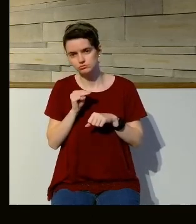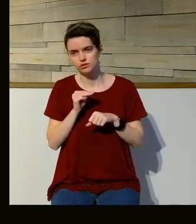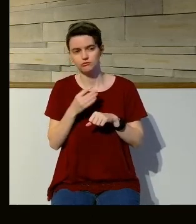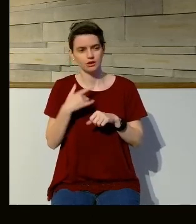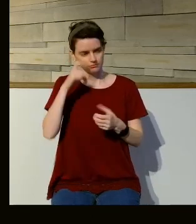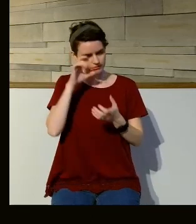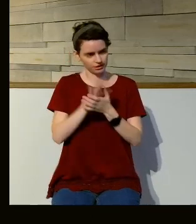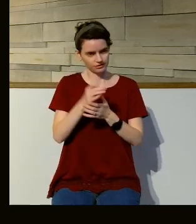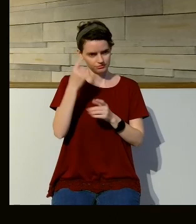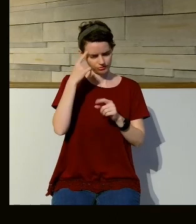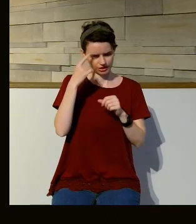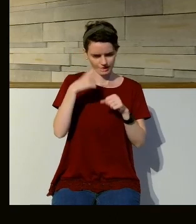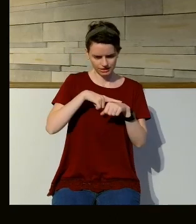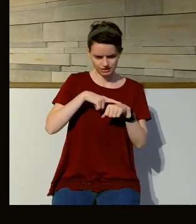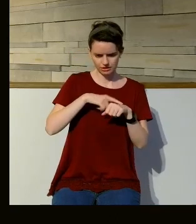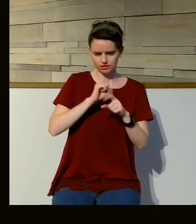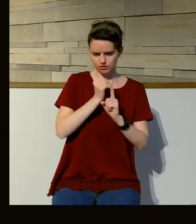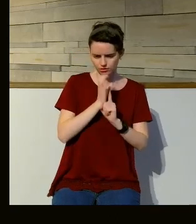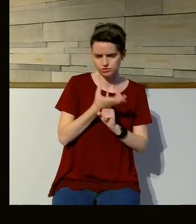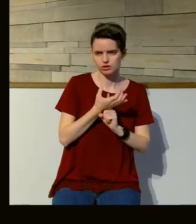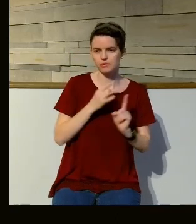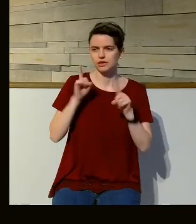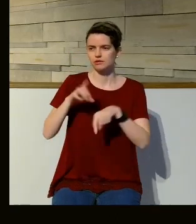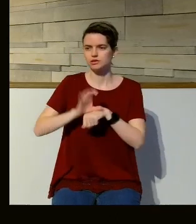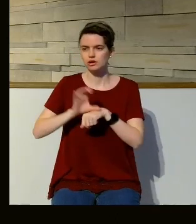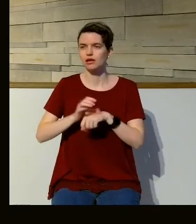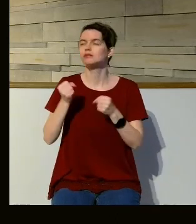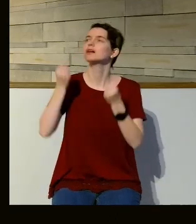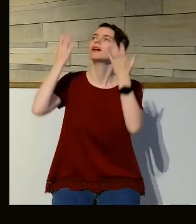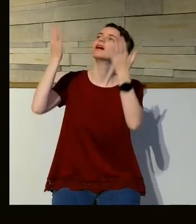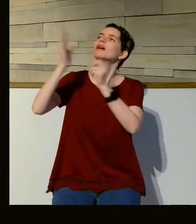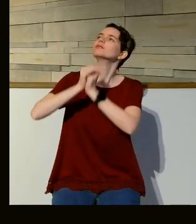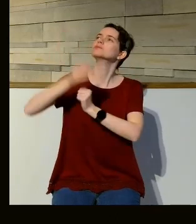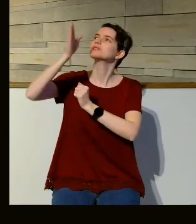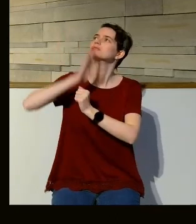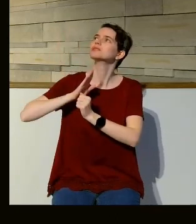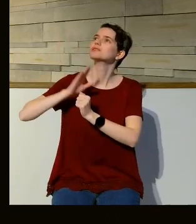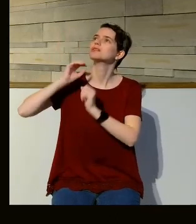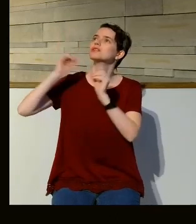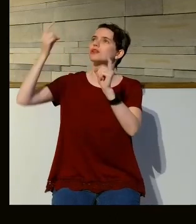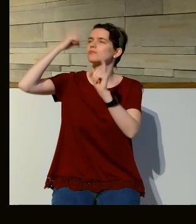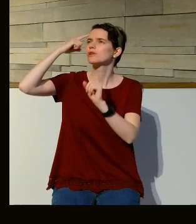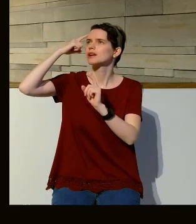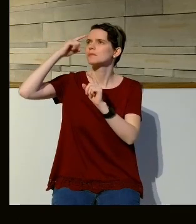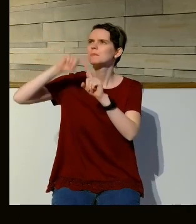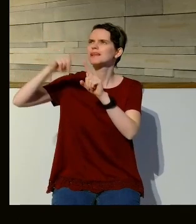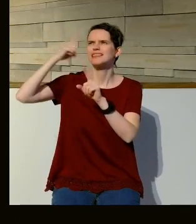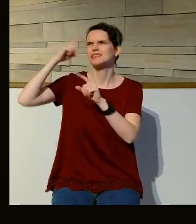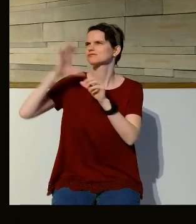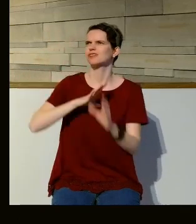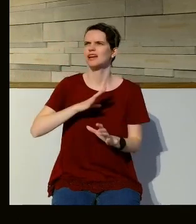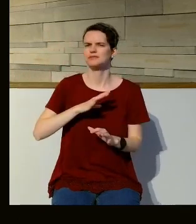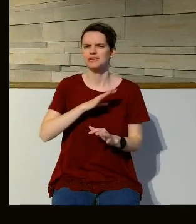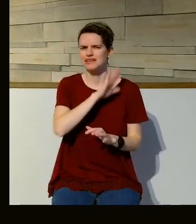the brain thinks in a secular culture, then we come Sunday morning to a church, lift our hands, and worship a God who has no brain and thinks just fine,